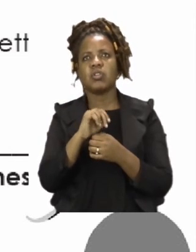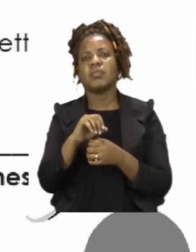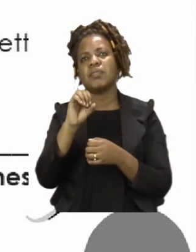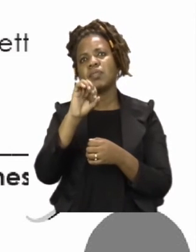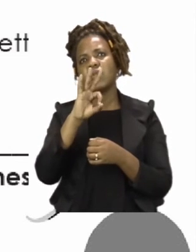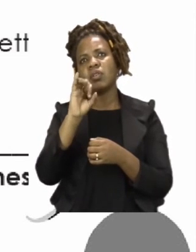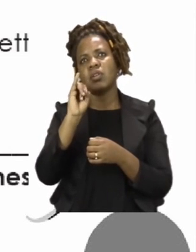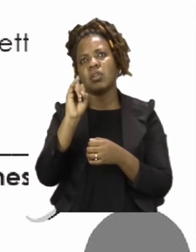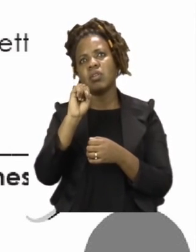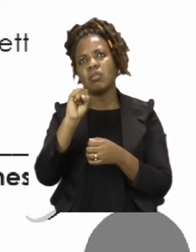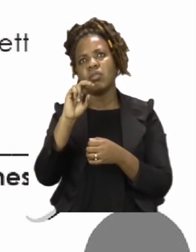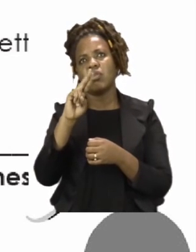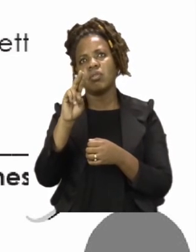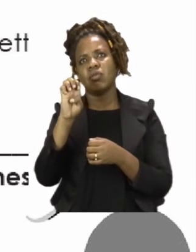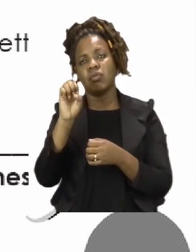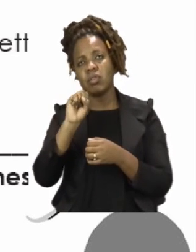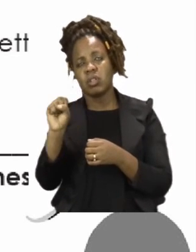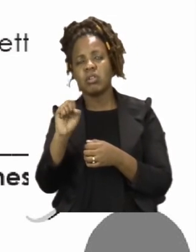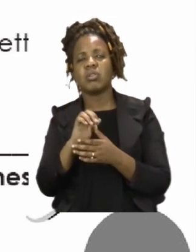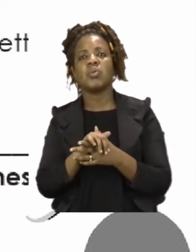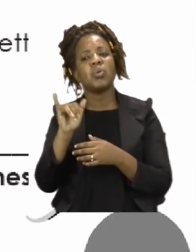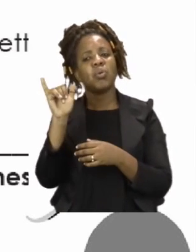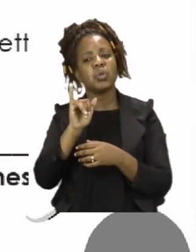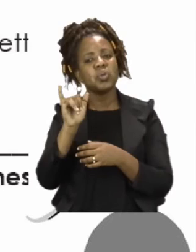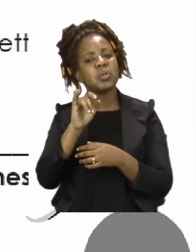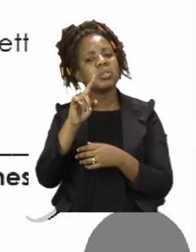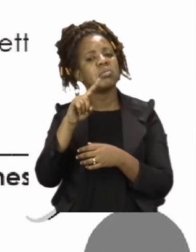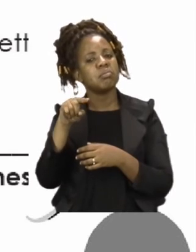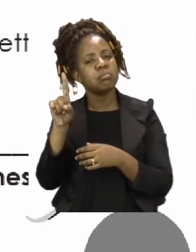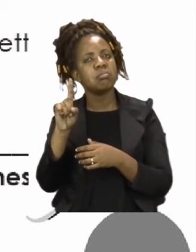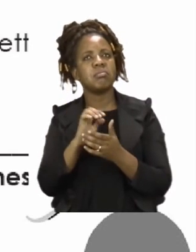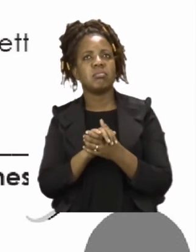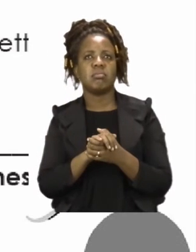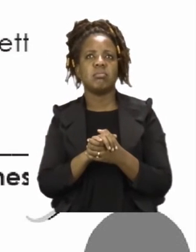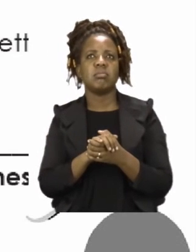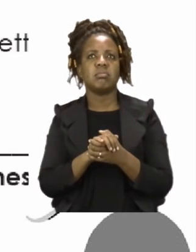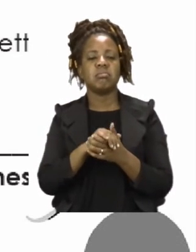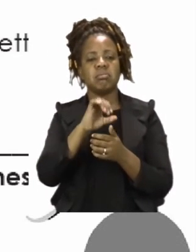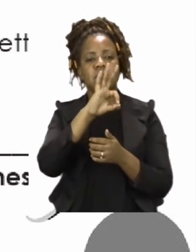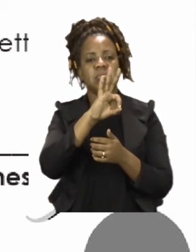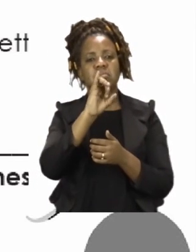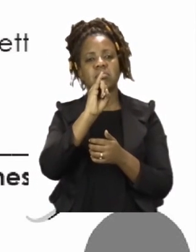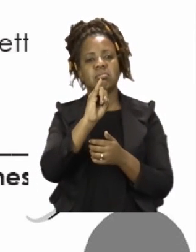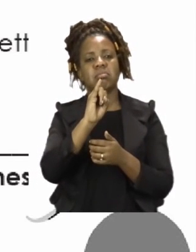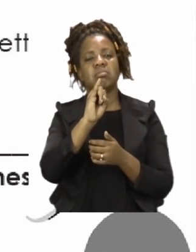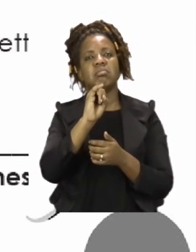fish and fishes. Fish and fishes.